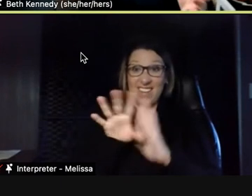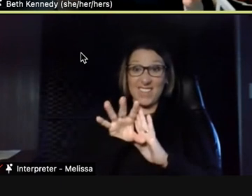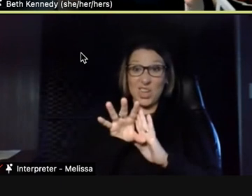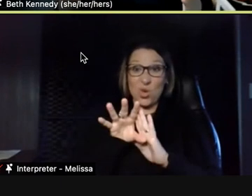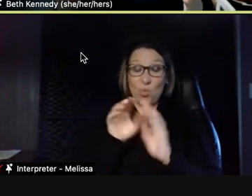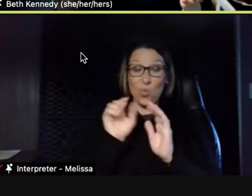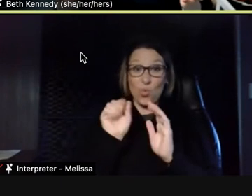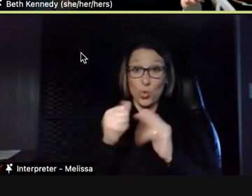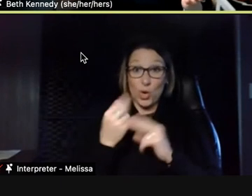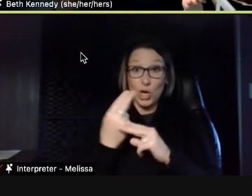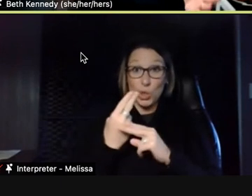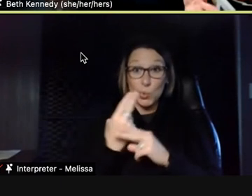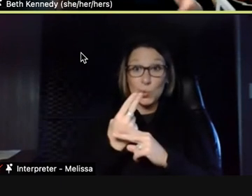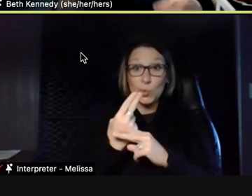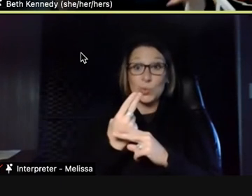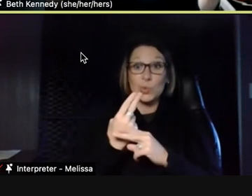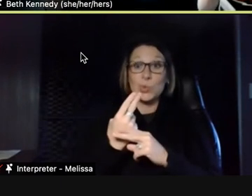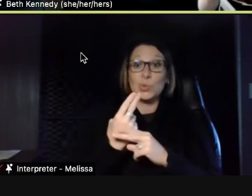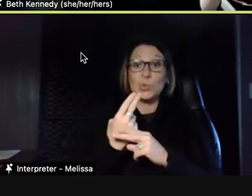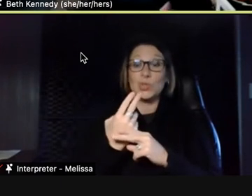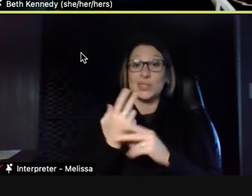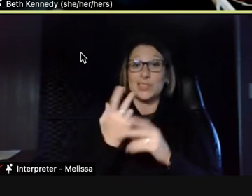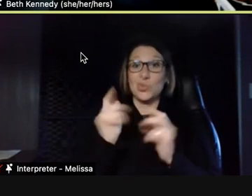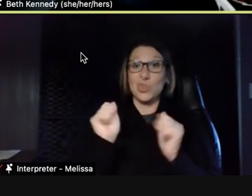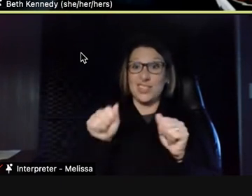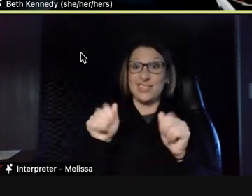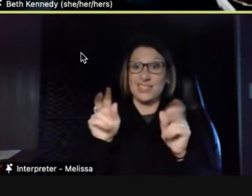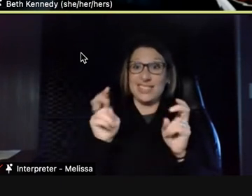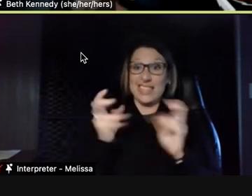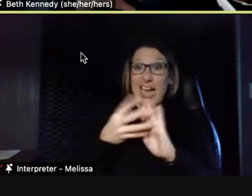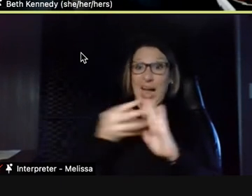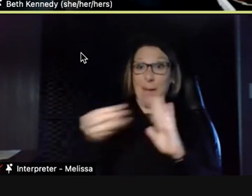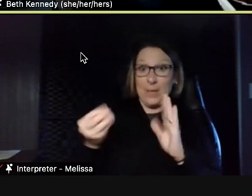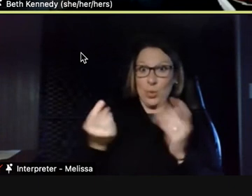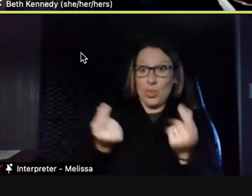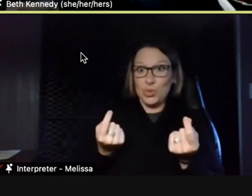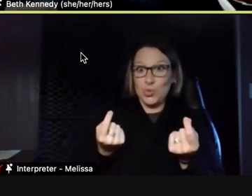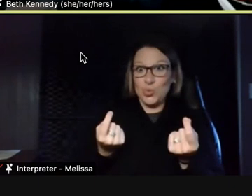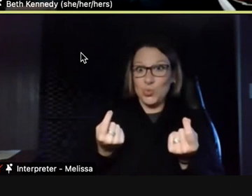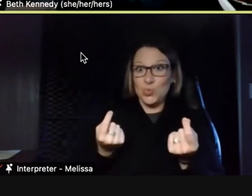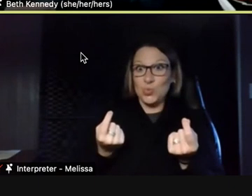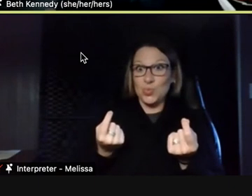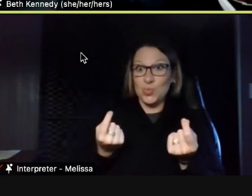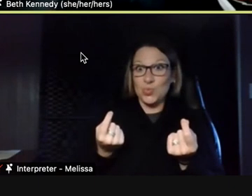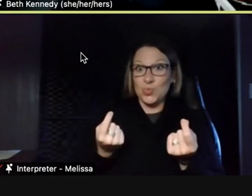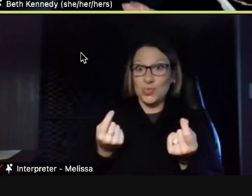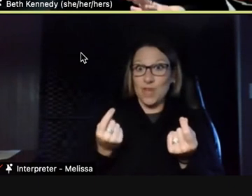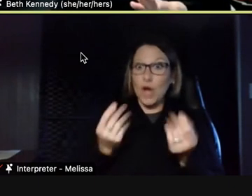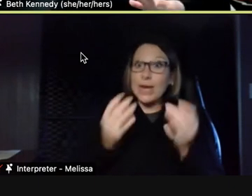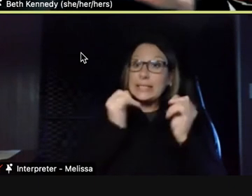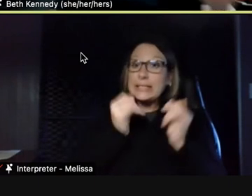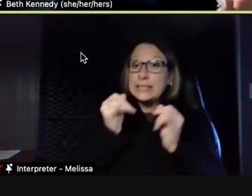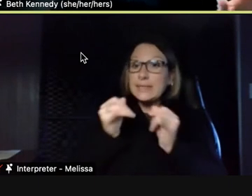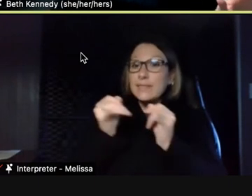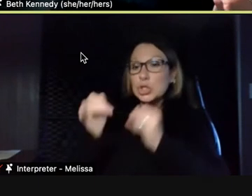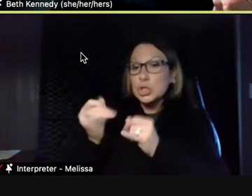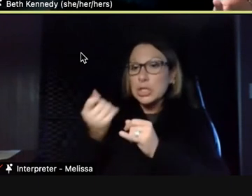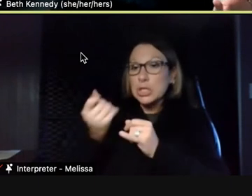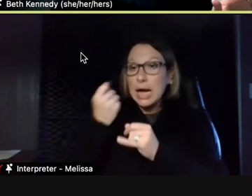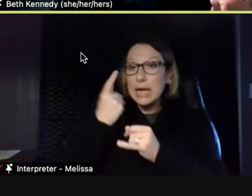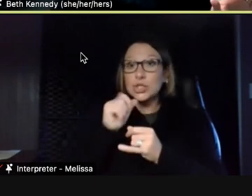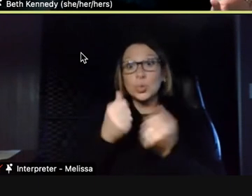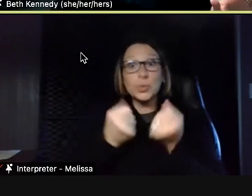use and you could kind of like emulate what they do on an individualized basis. So don't support